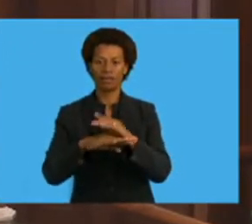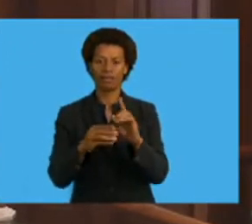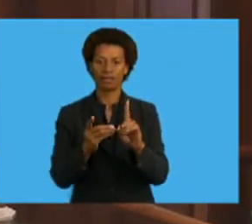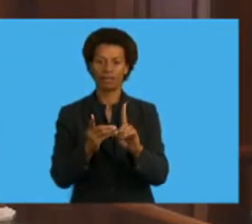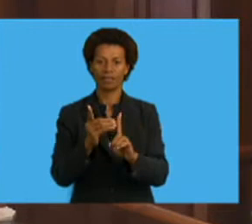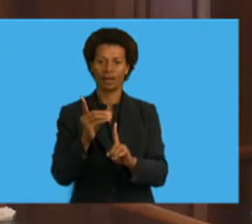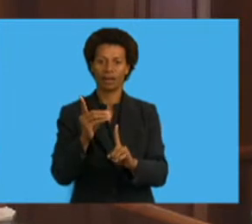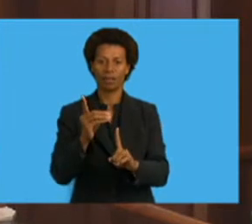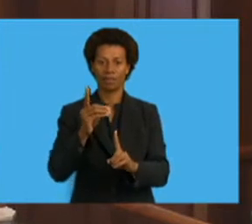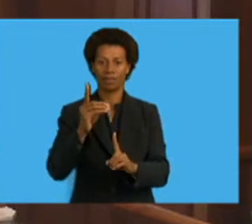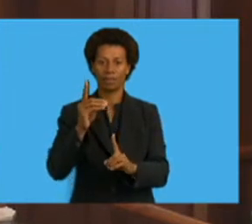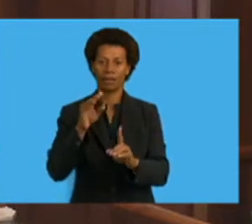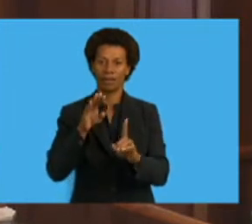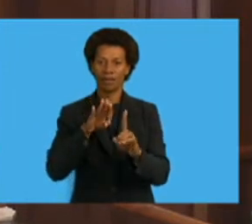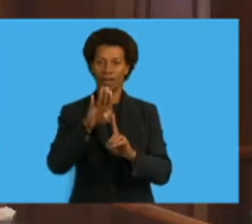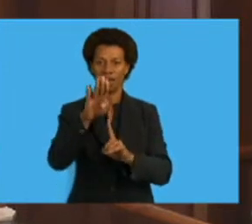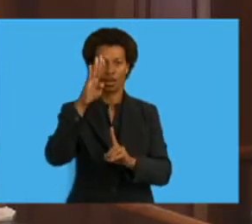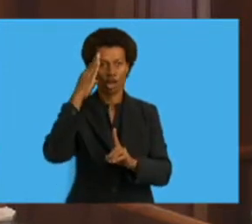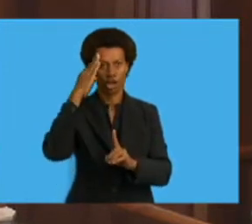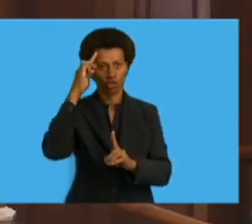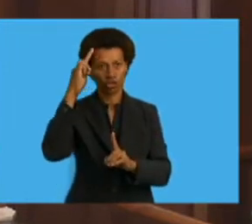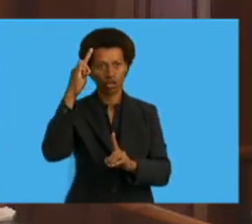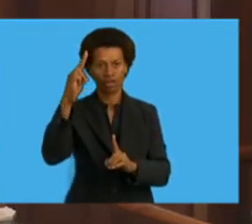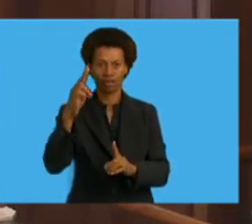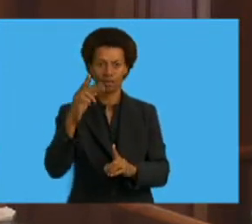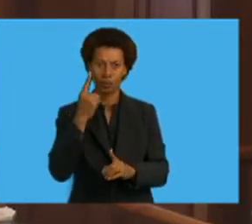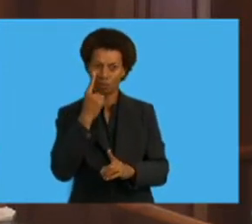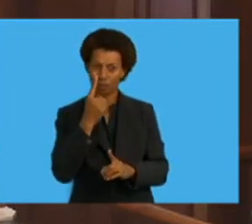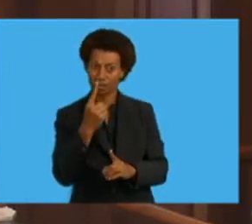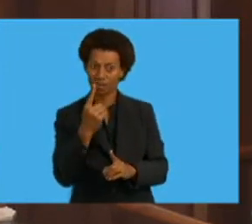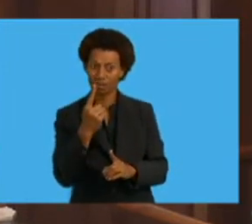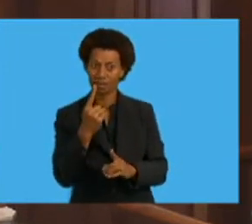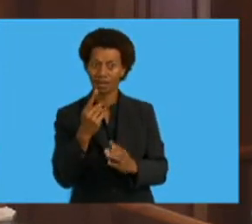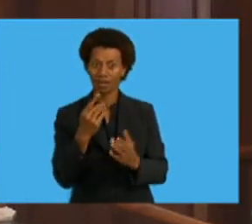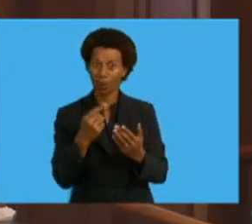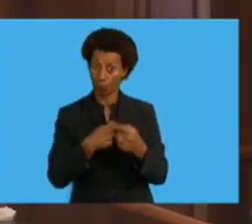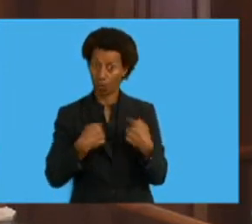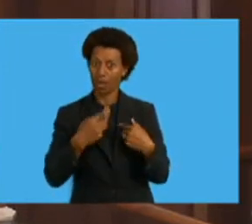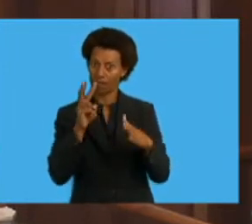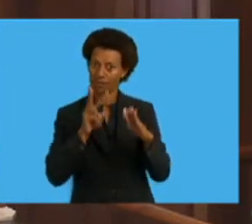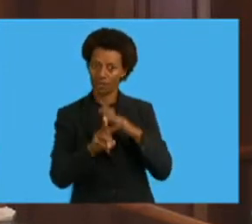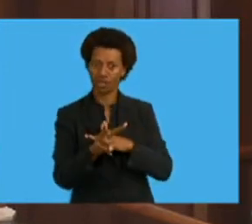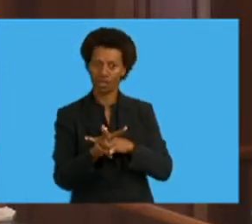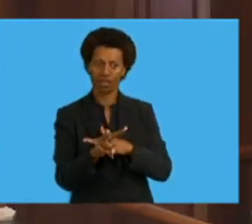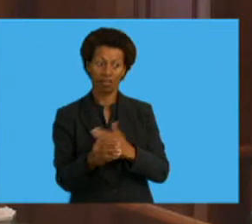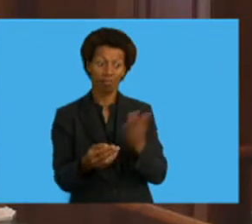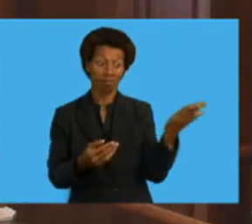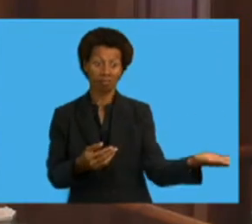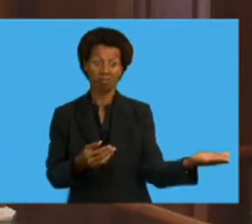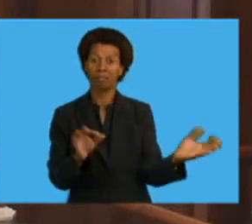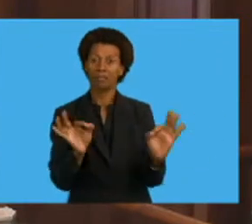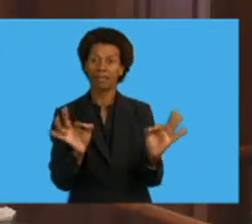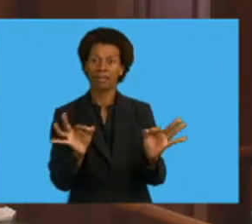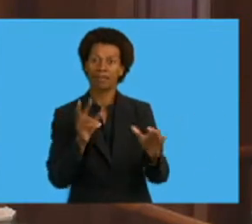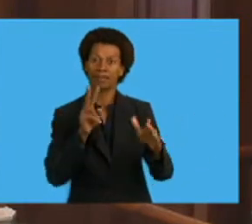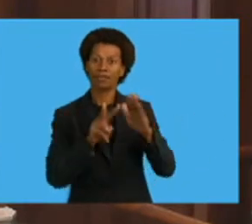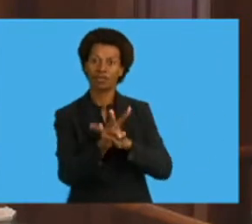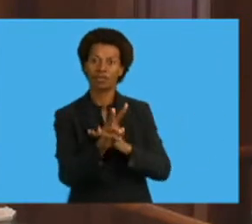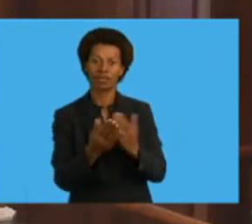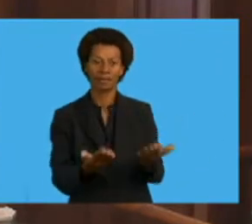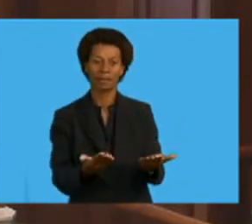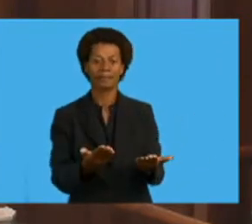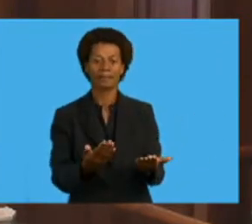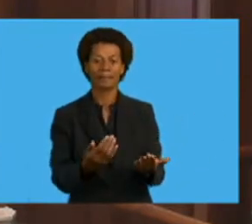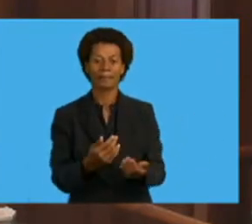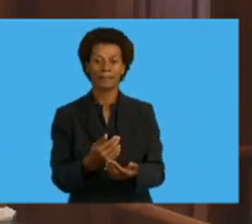You see, Madam Speaker, we have a vision. The other side of the house don't have one. We have a vision for our